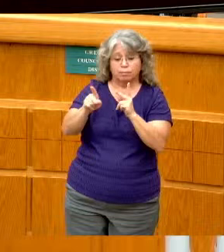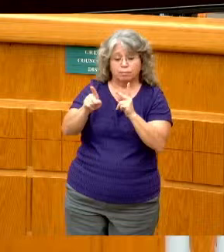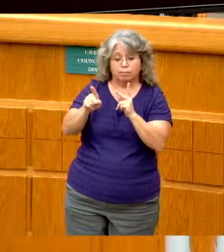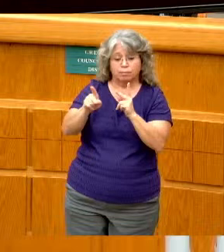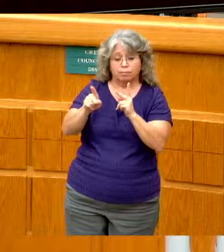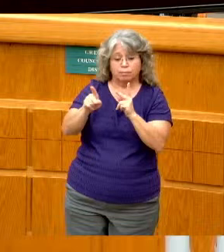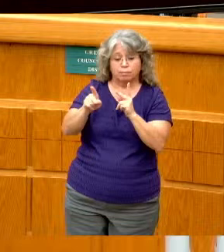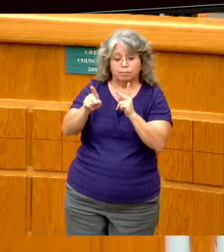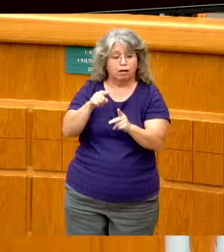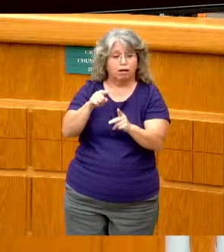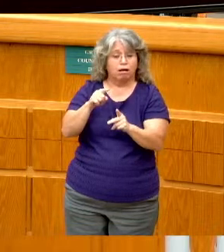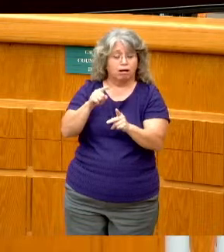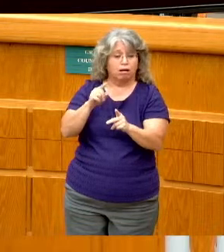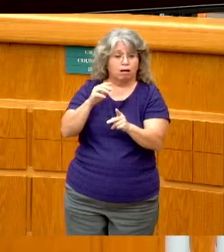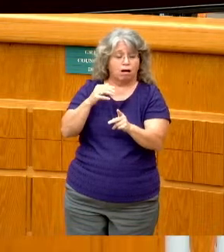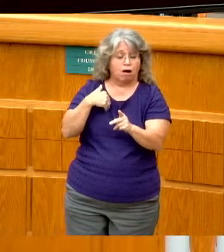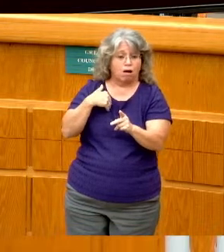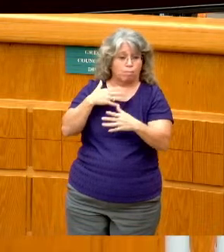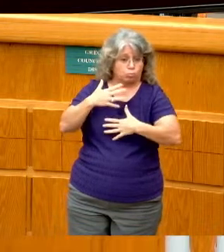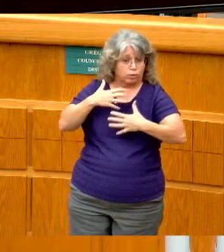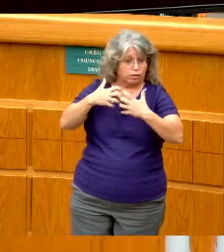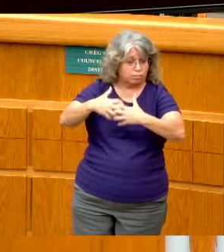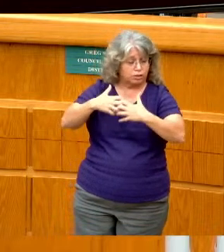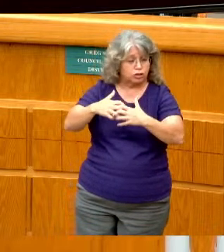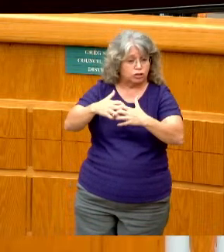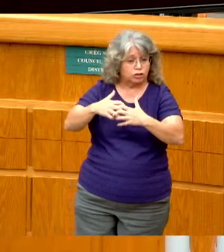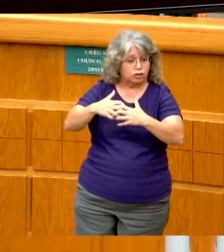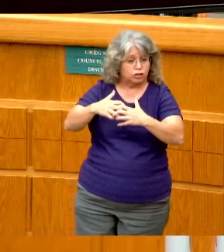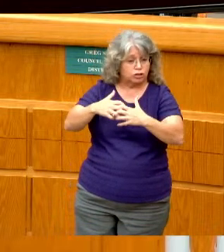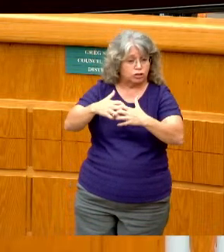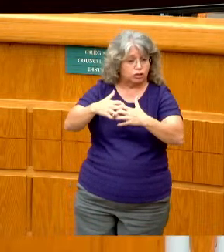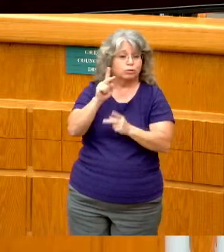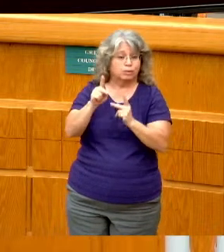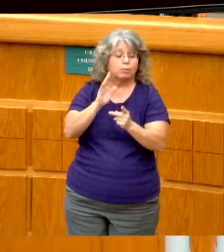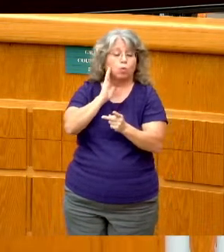ventilators, and some of these individuals will die from COVID-19.